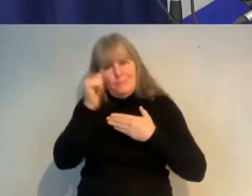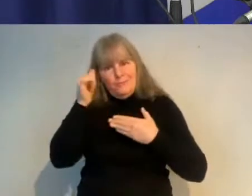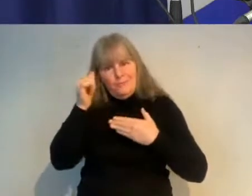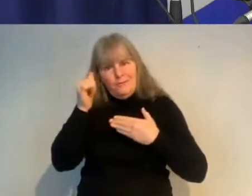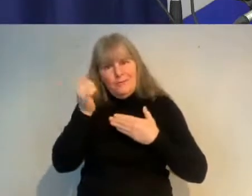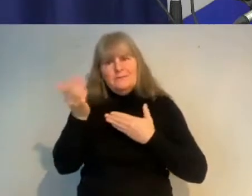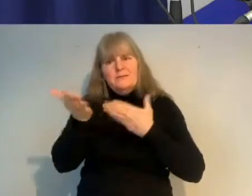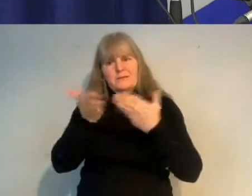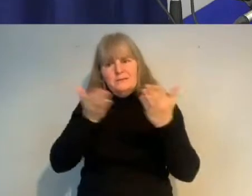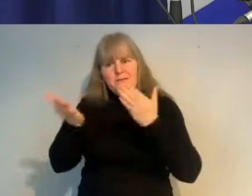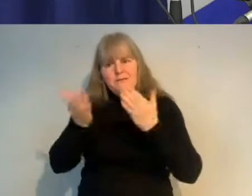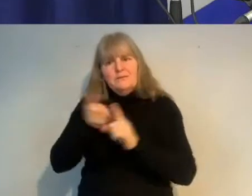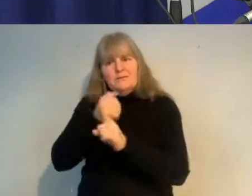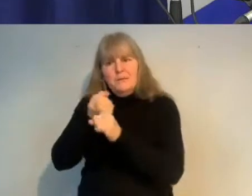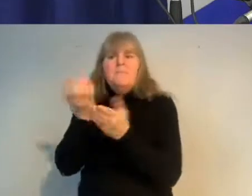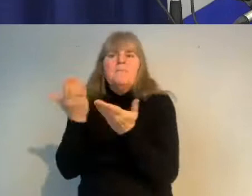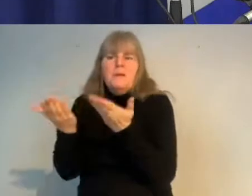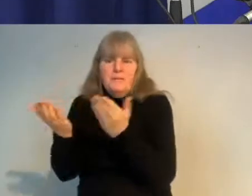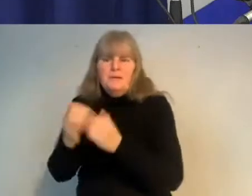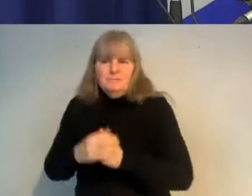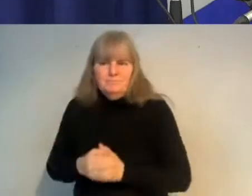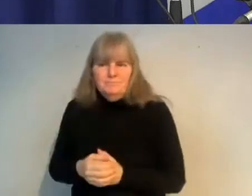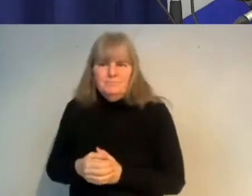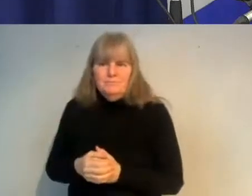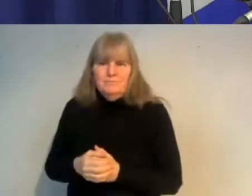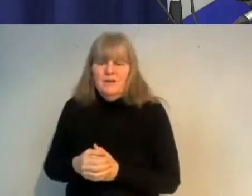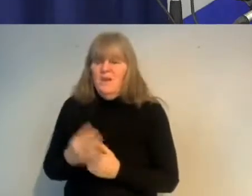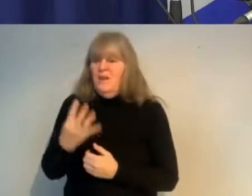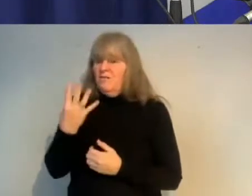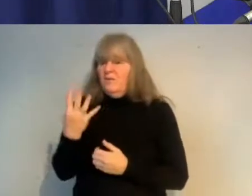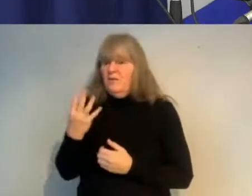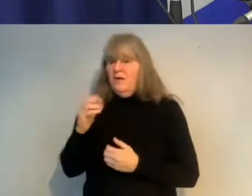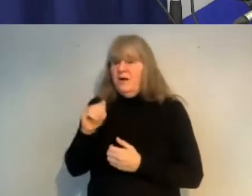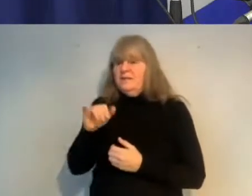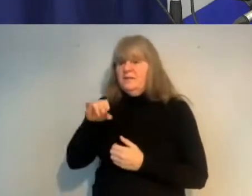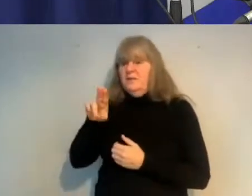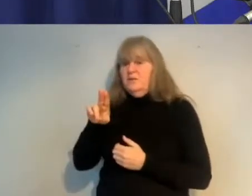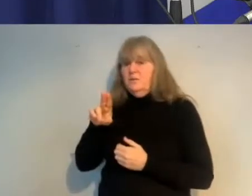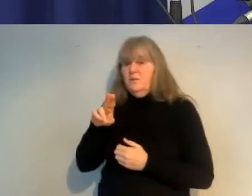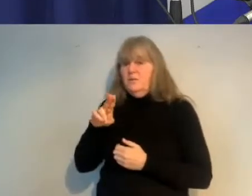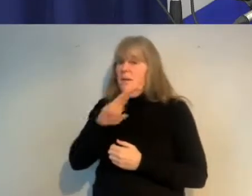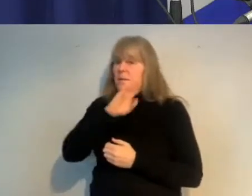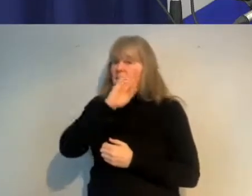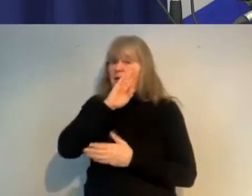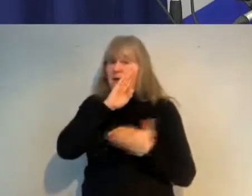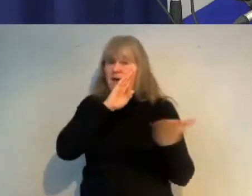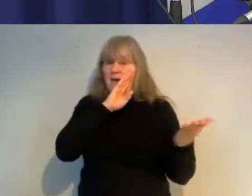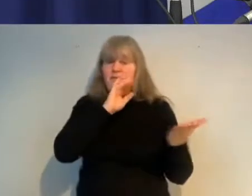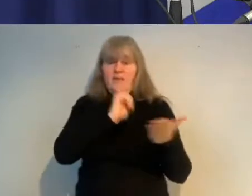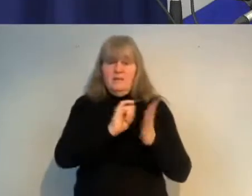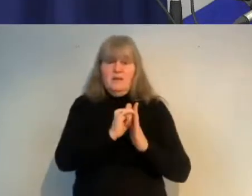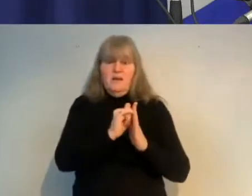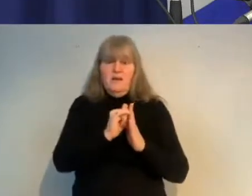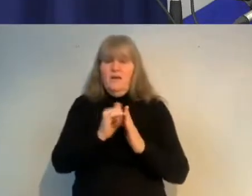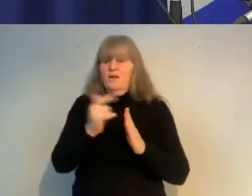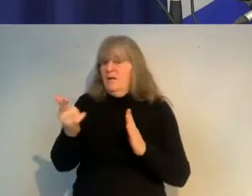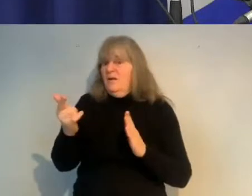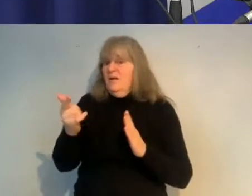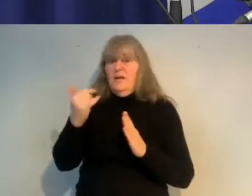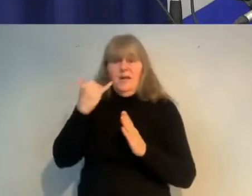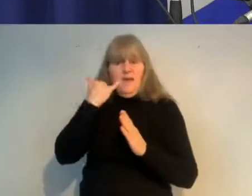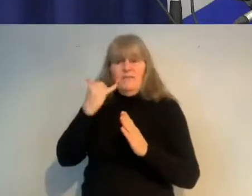affected. We only have 4 ICU beds. So even if you don't get vaccinated for yourself, and even if you don't follow the measures for